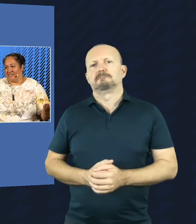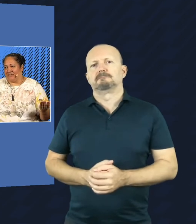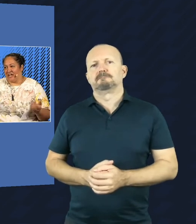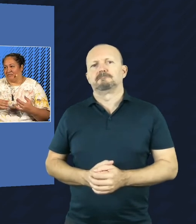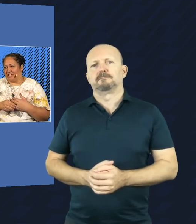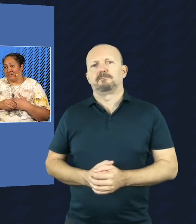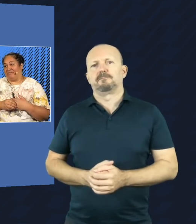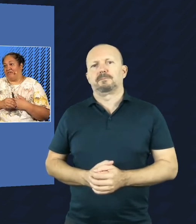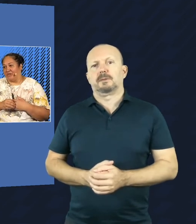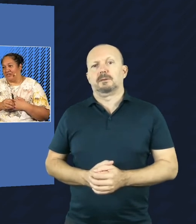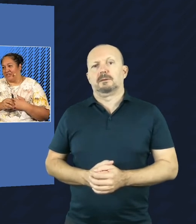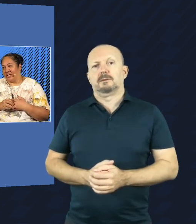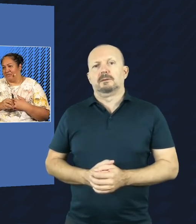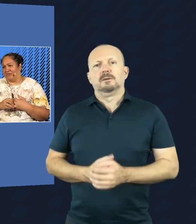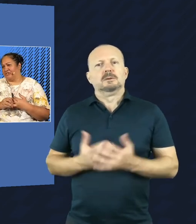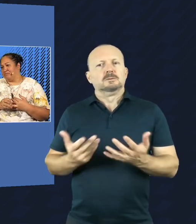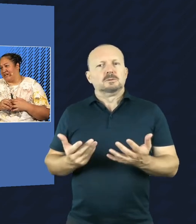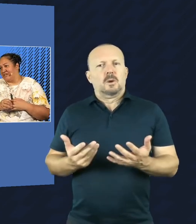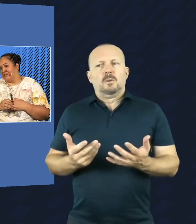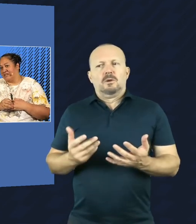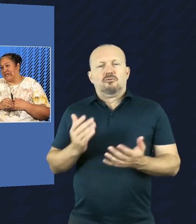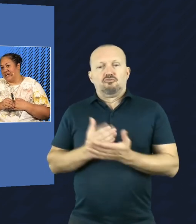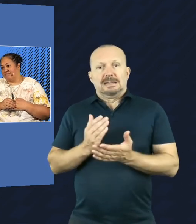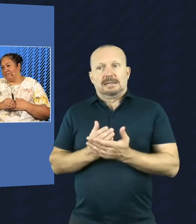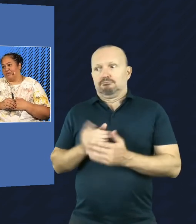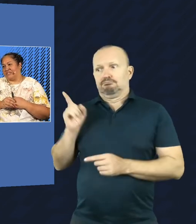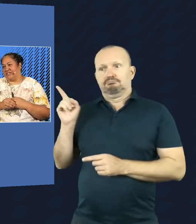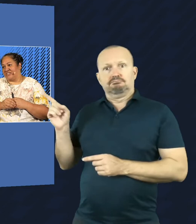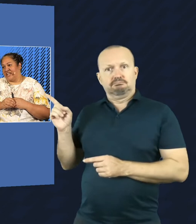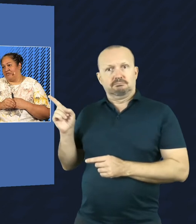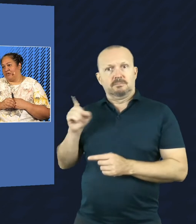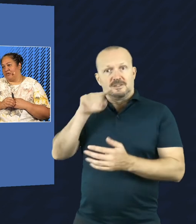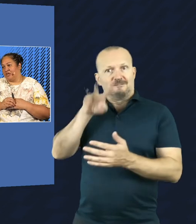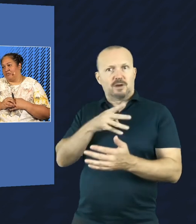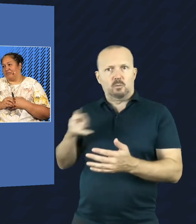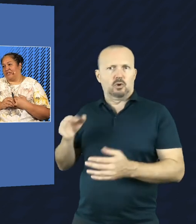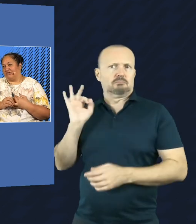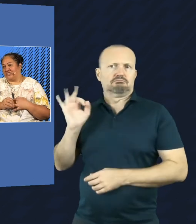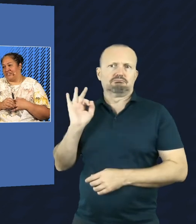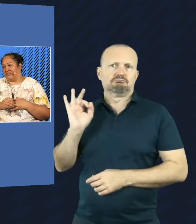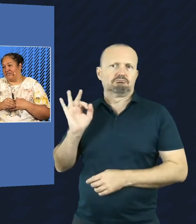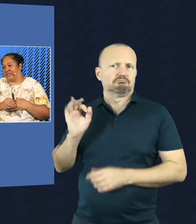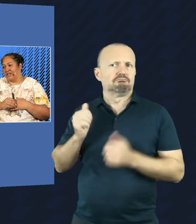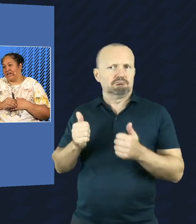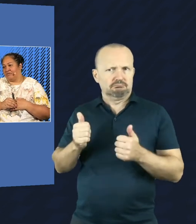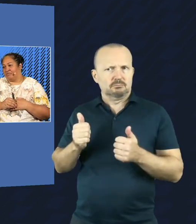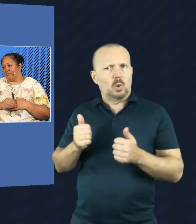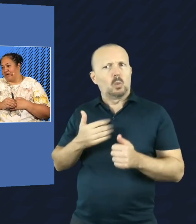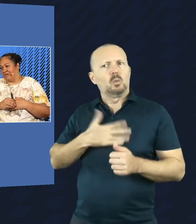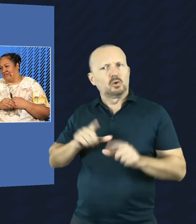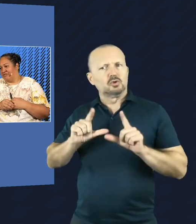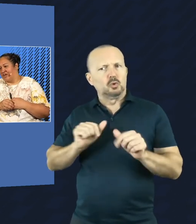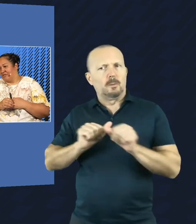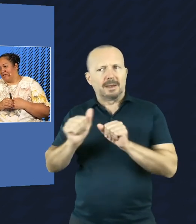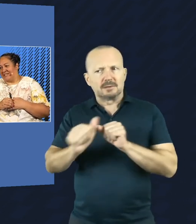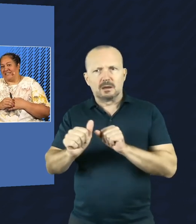mean, it's a great framework and we want to do better. We want to understand what people are interested in by